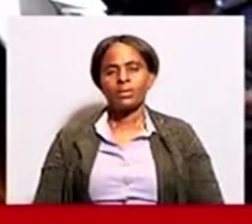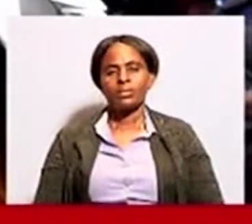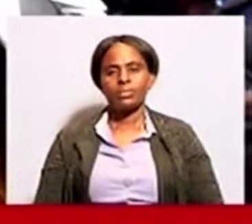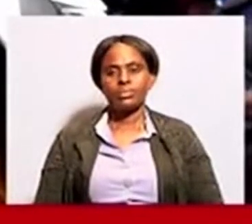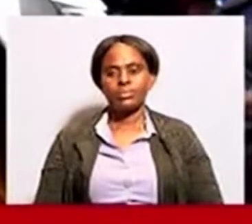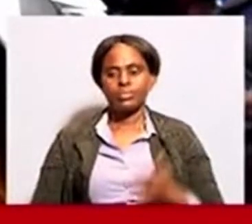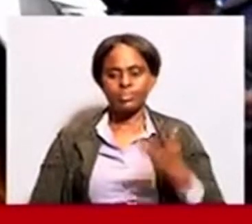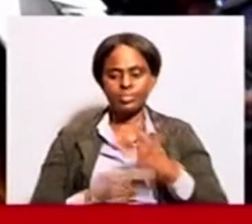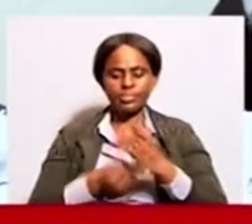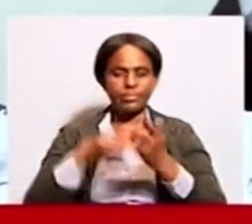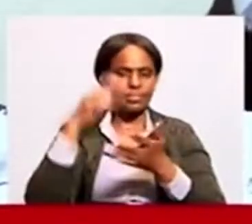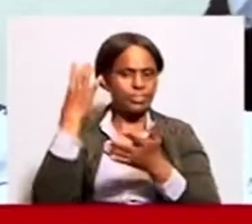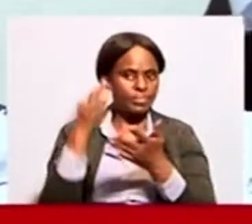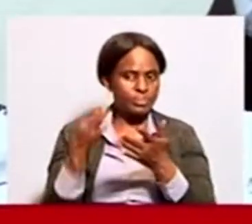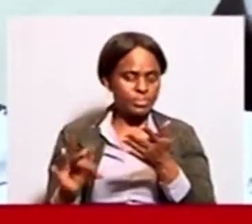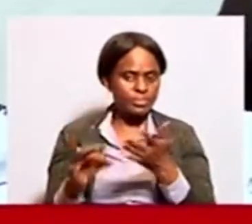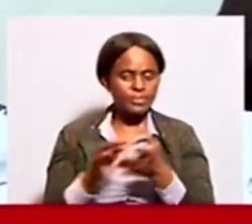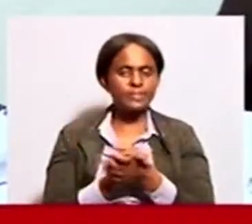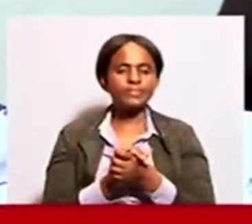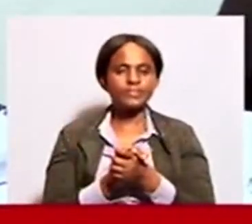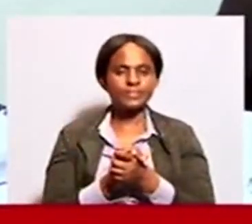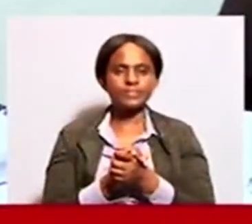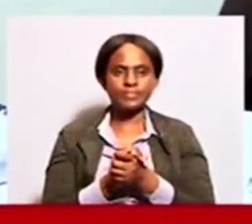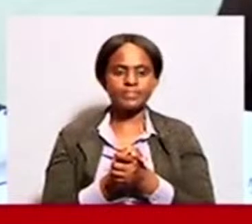Town clerk.